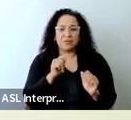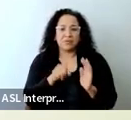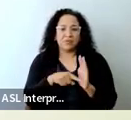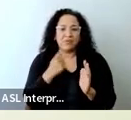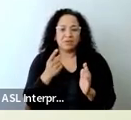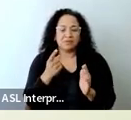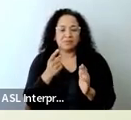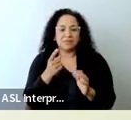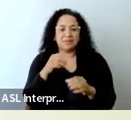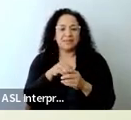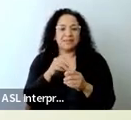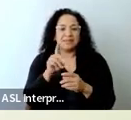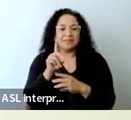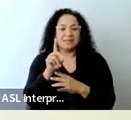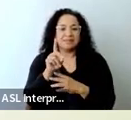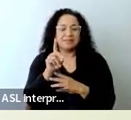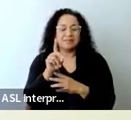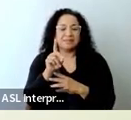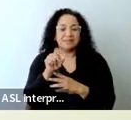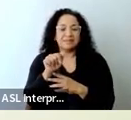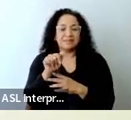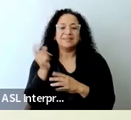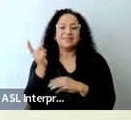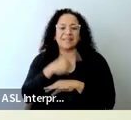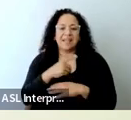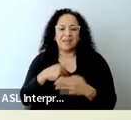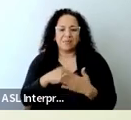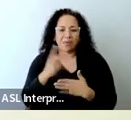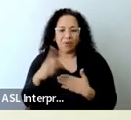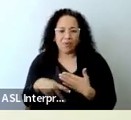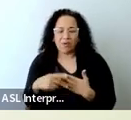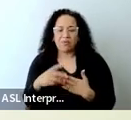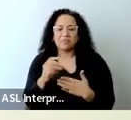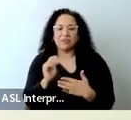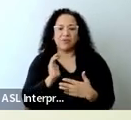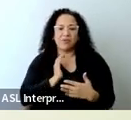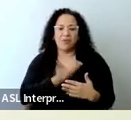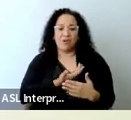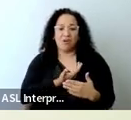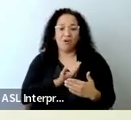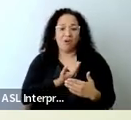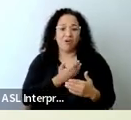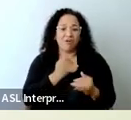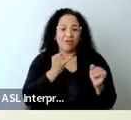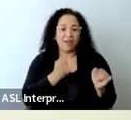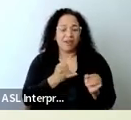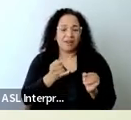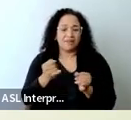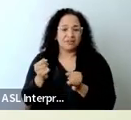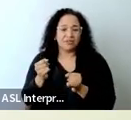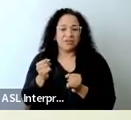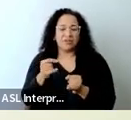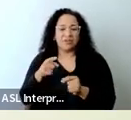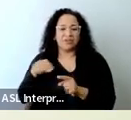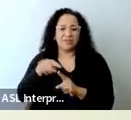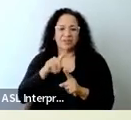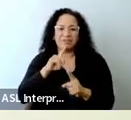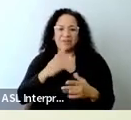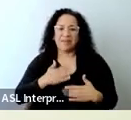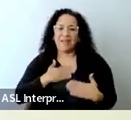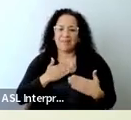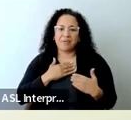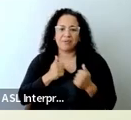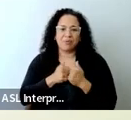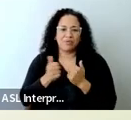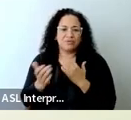with the day programs. So our individuals, they're happy with the